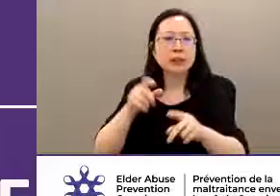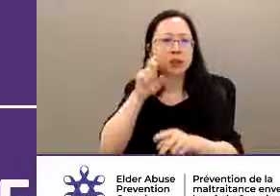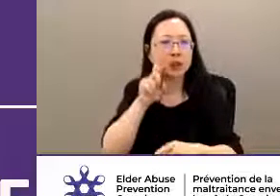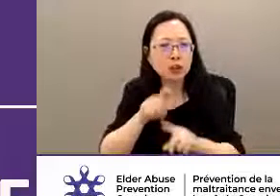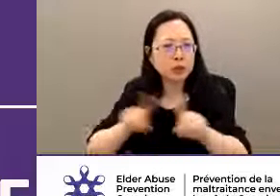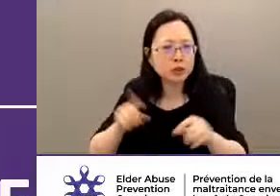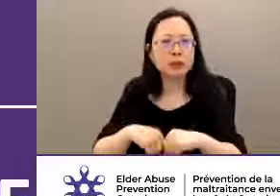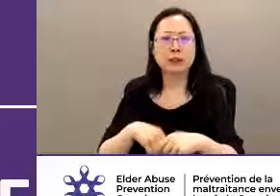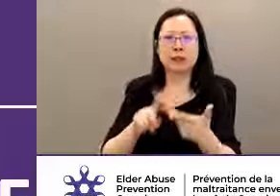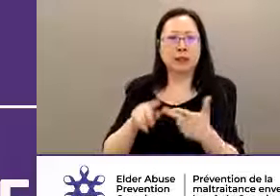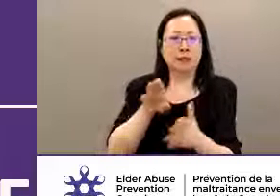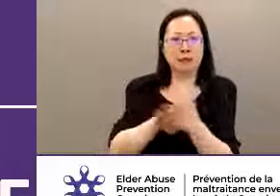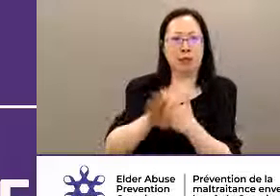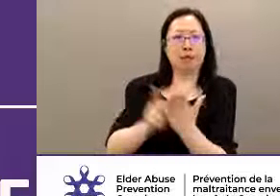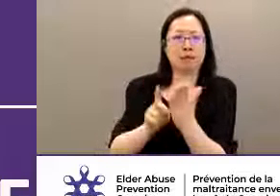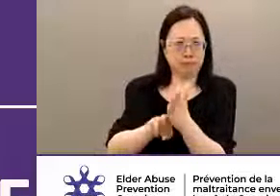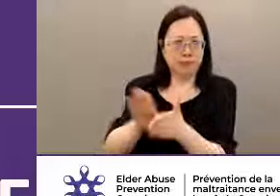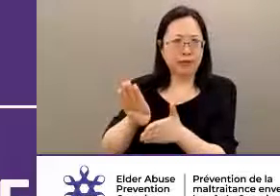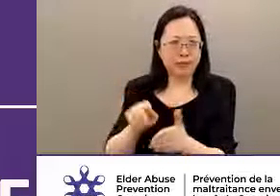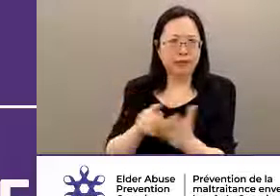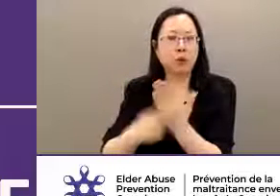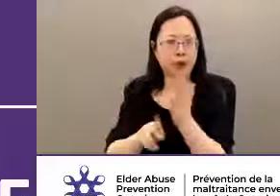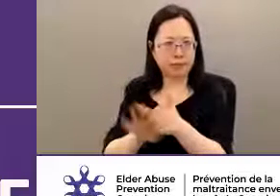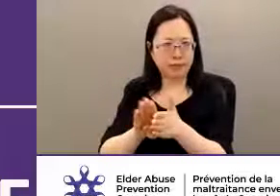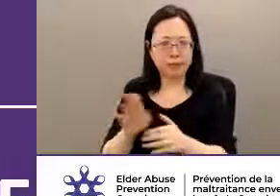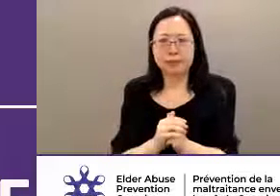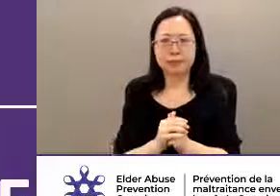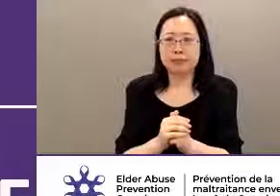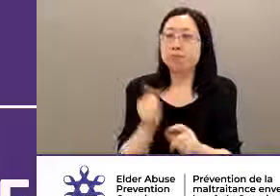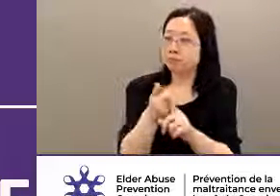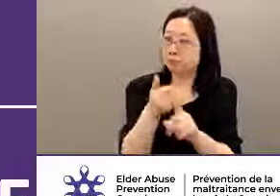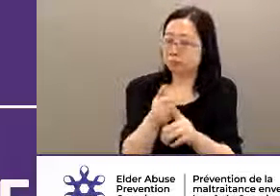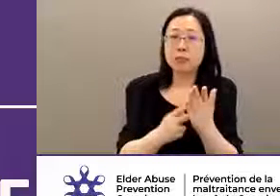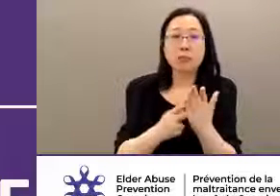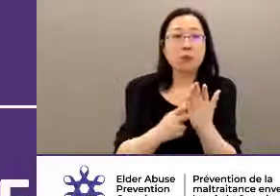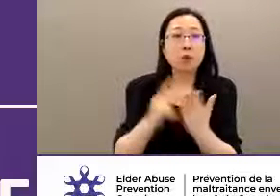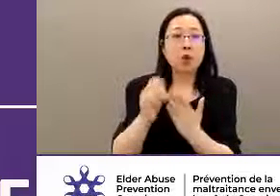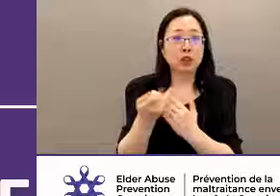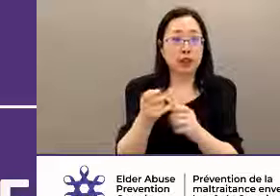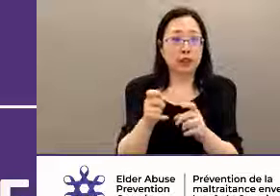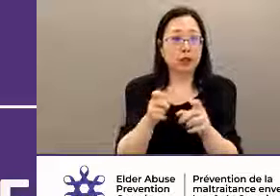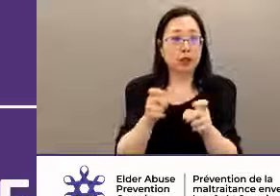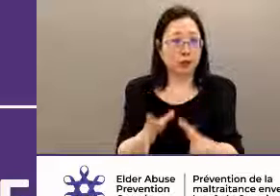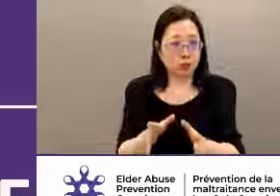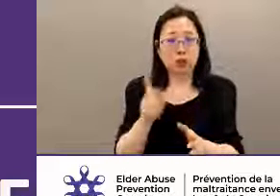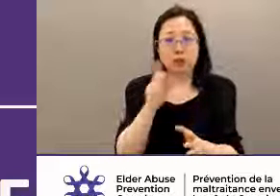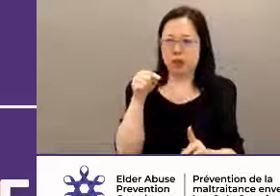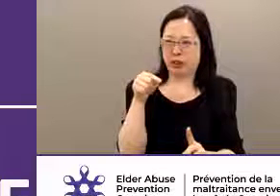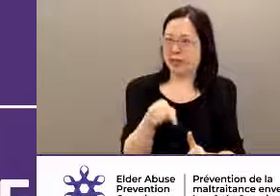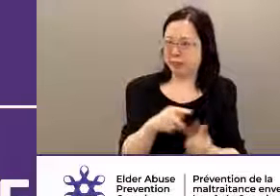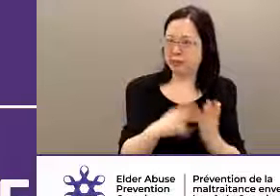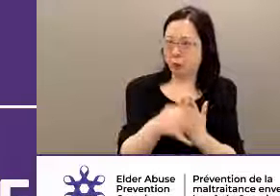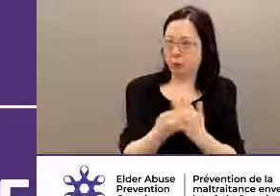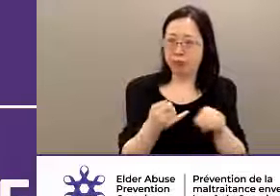she was the as I say, the project director for our first phase of this project around seniors